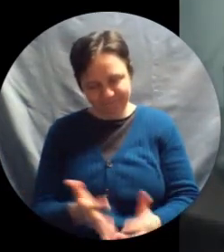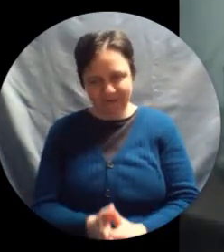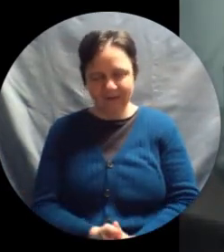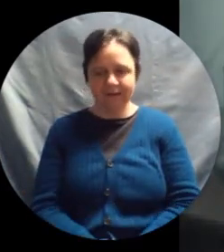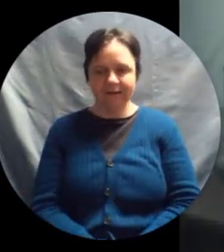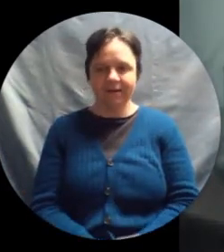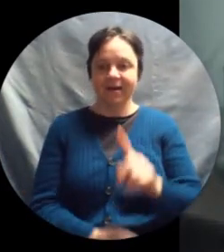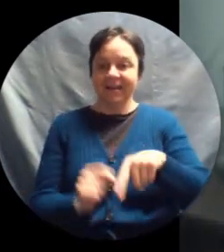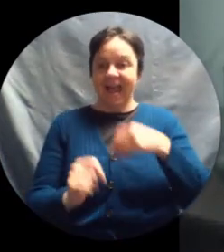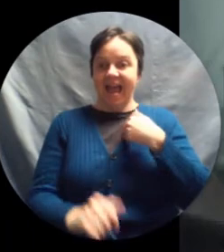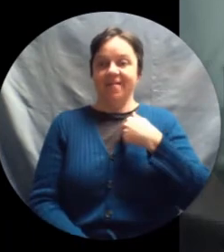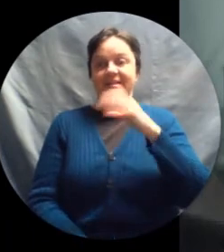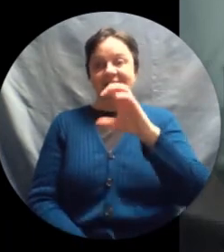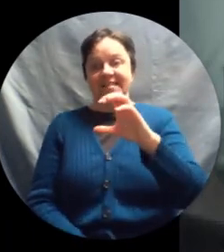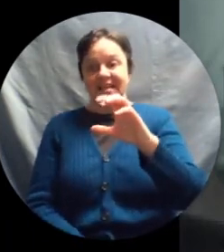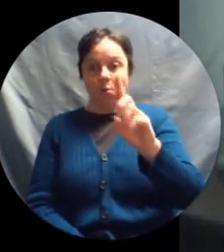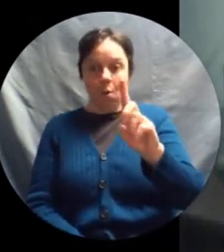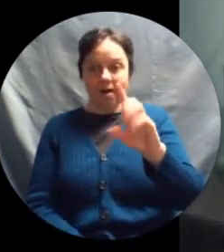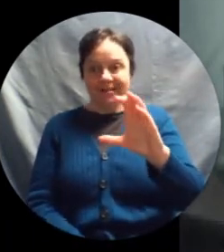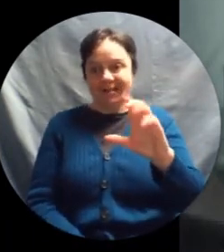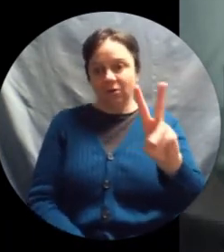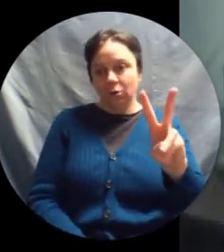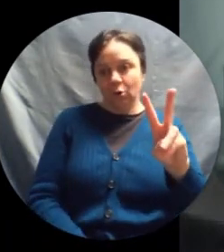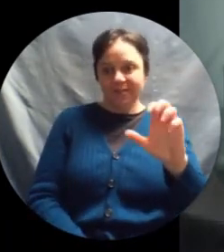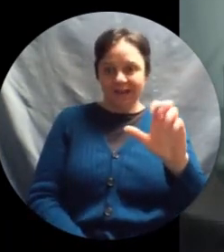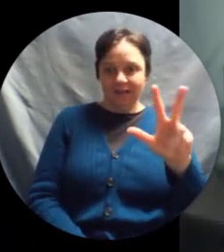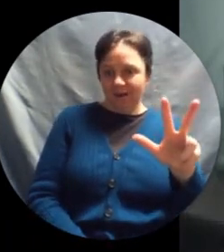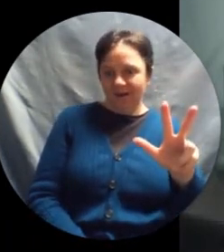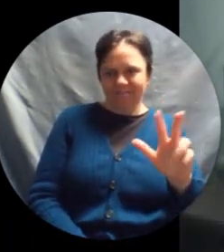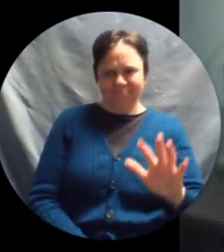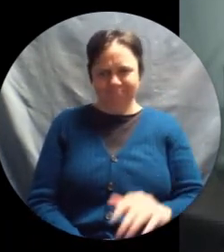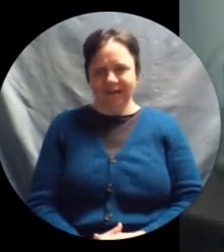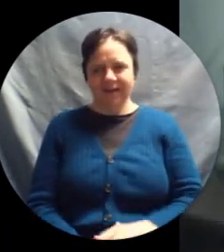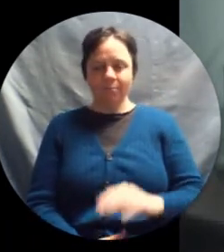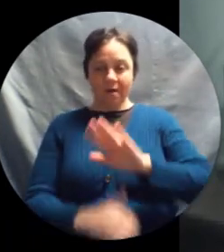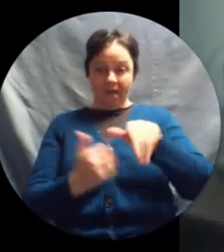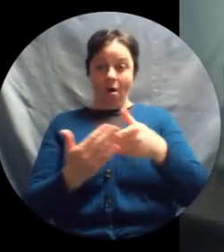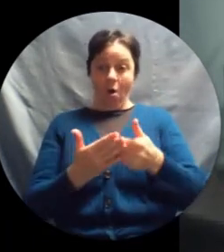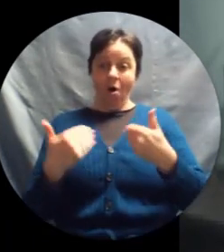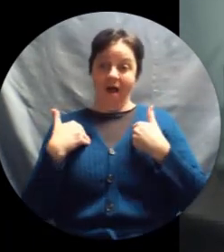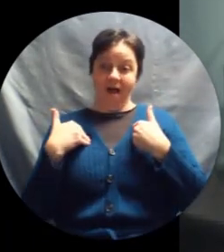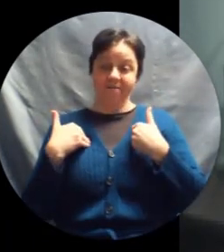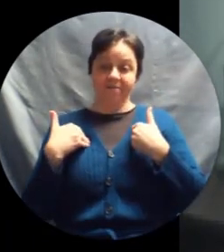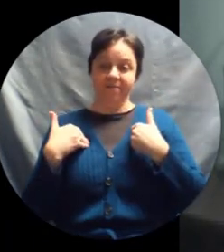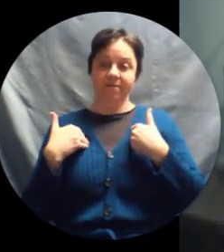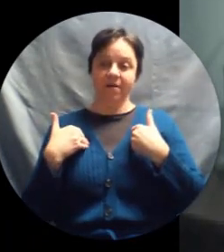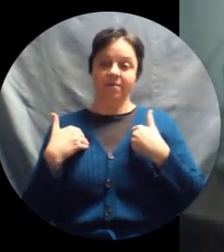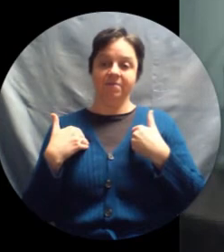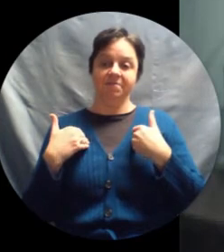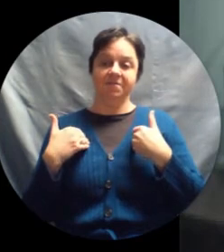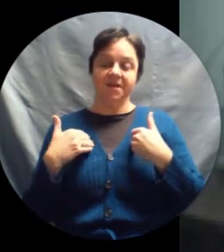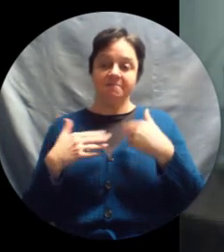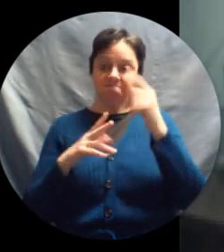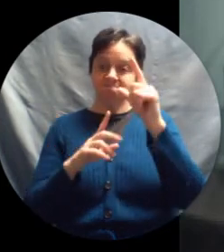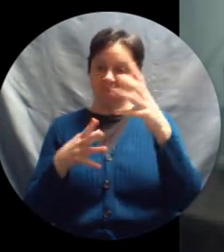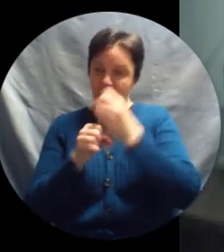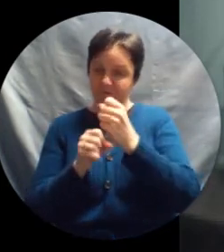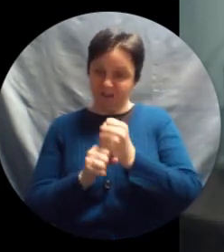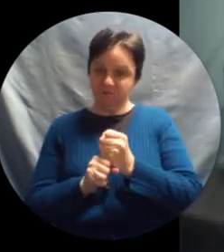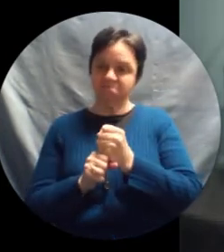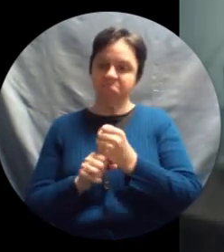C1, C2, C3, C4. So we have different things for that. But they all exist there on the periodic table of elements, and that periodic